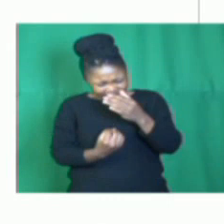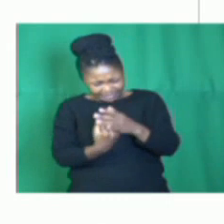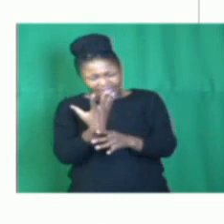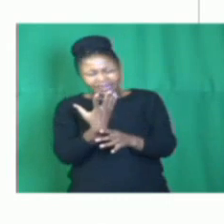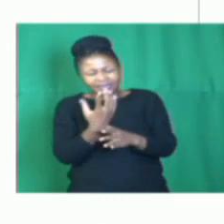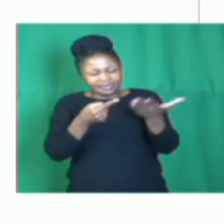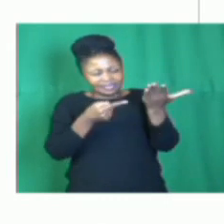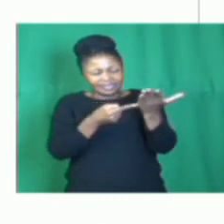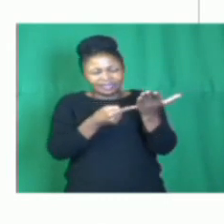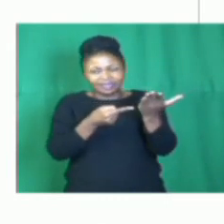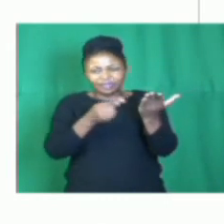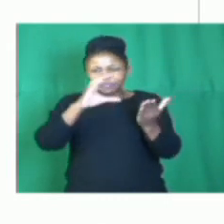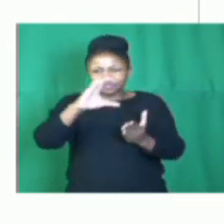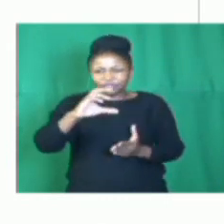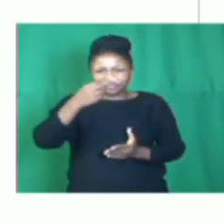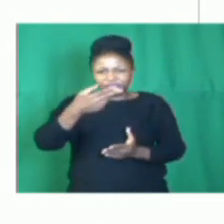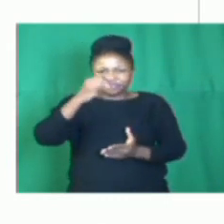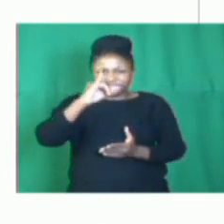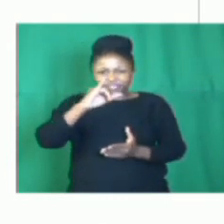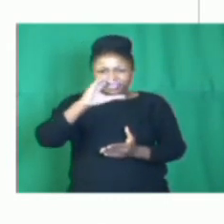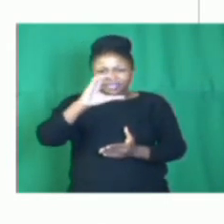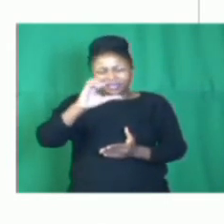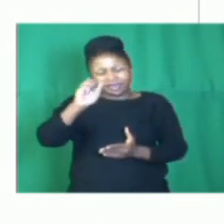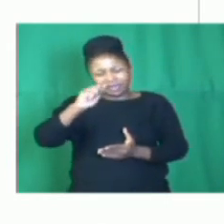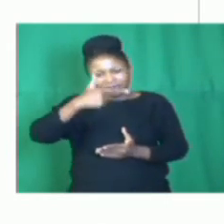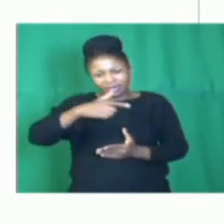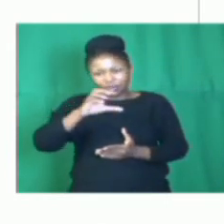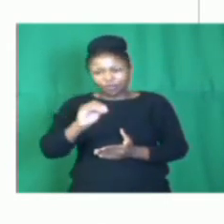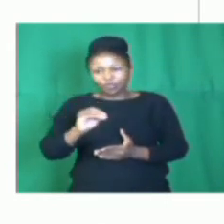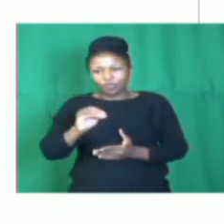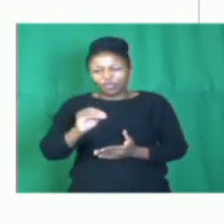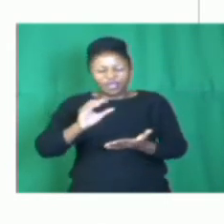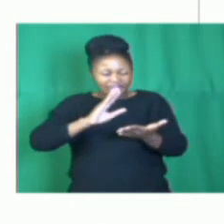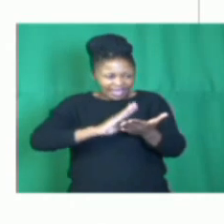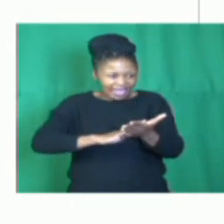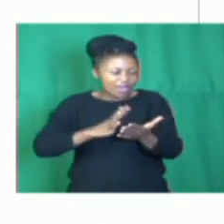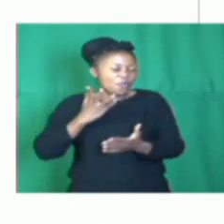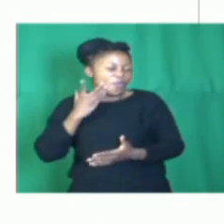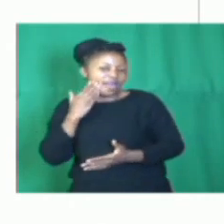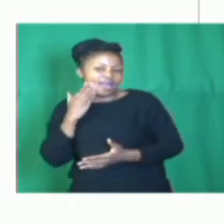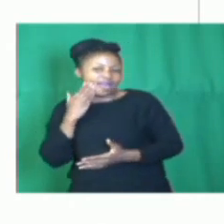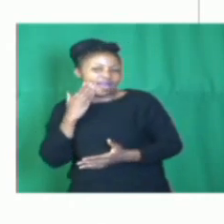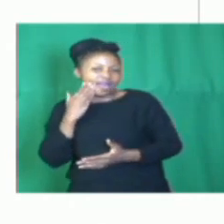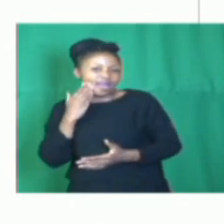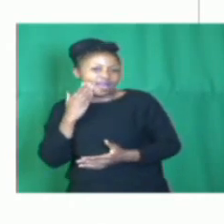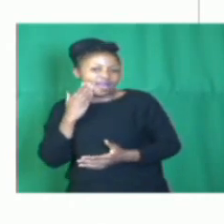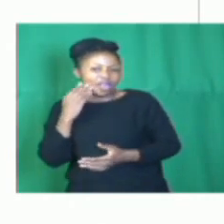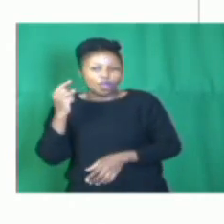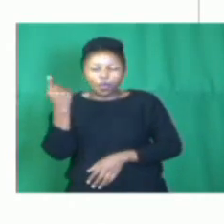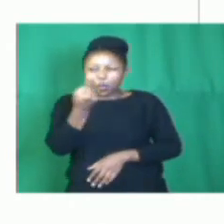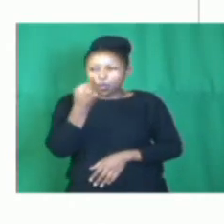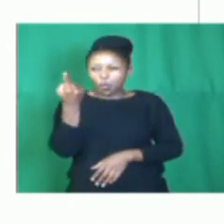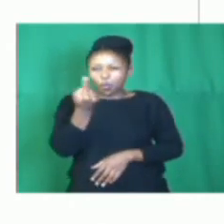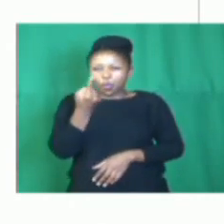when? Okay, we are saying when you get the questions, you underline the keywords and